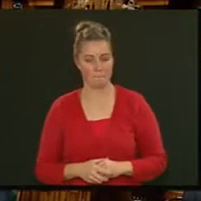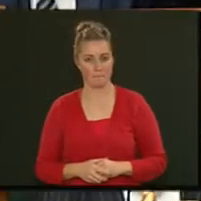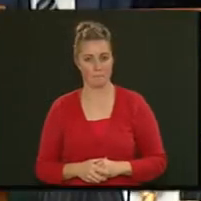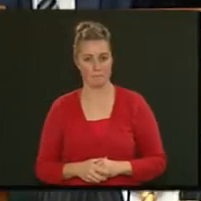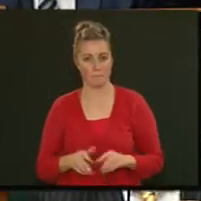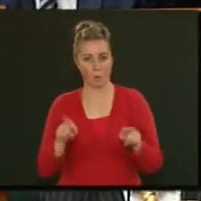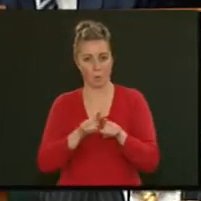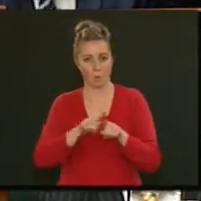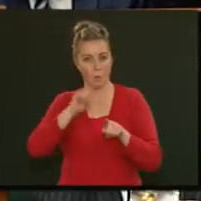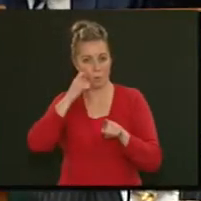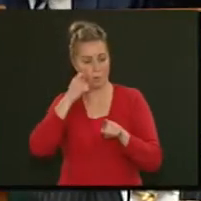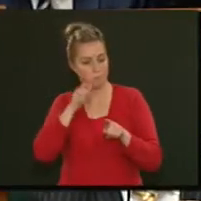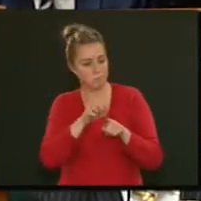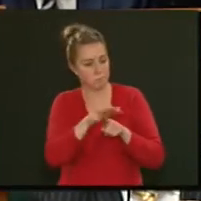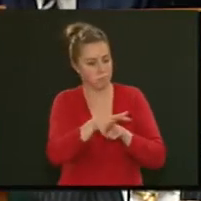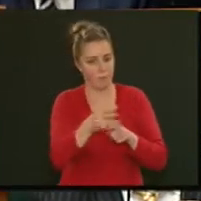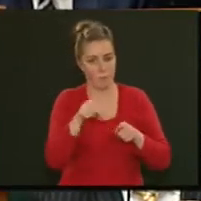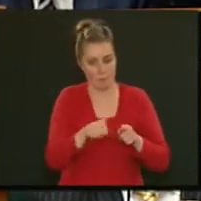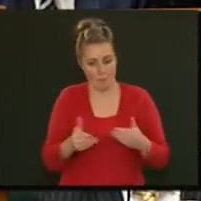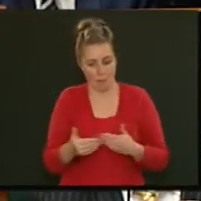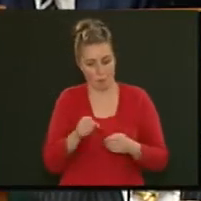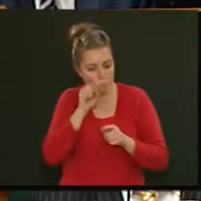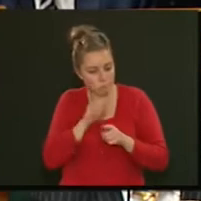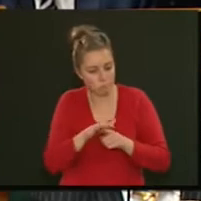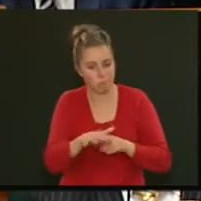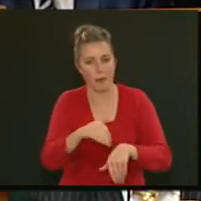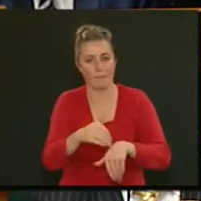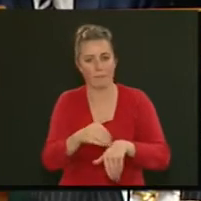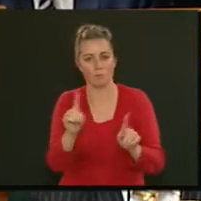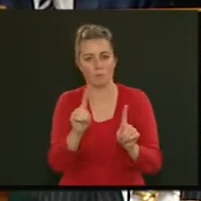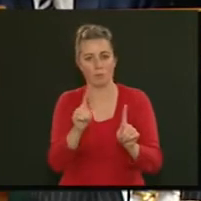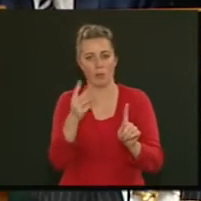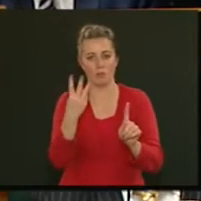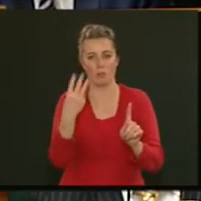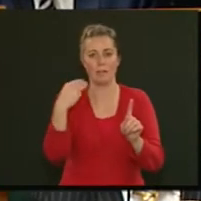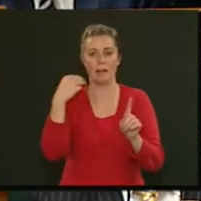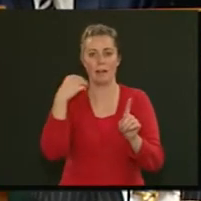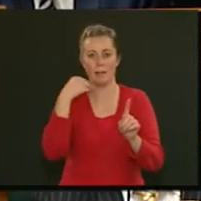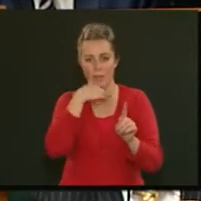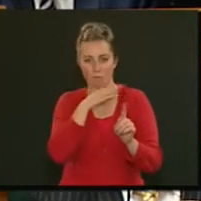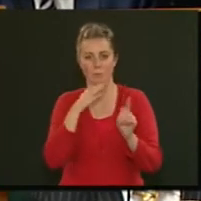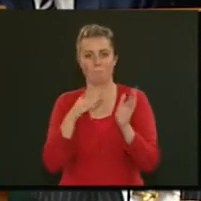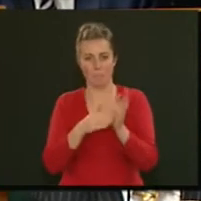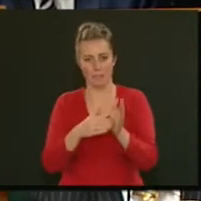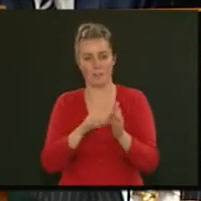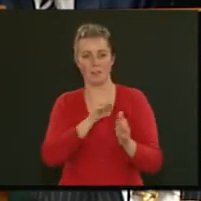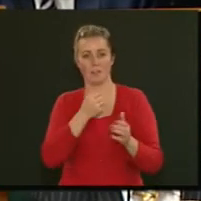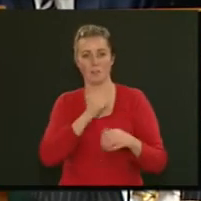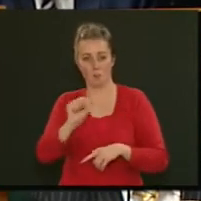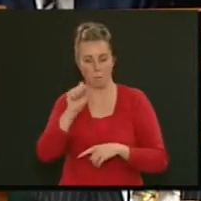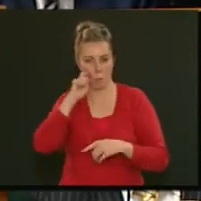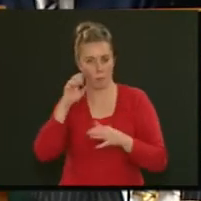There will also be flow-on effects of this package. Around 750,000 superannuitants will benefit because of the link between New